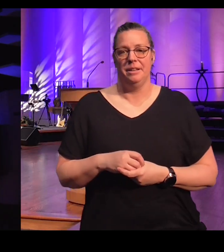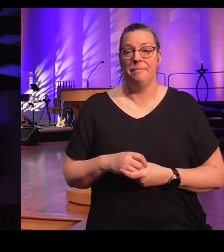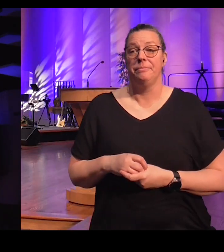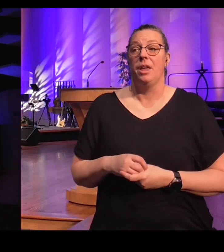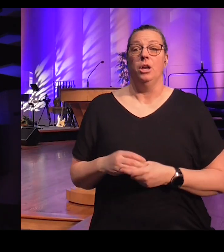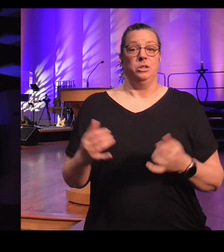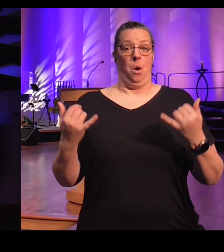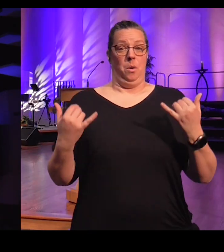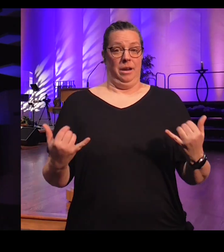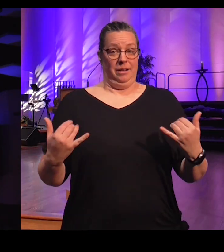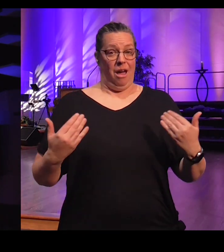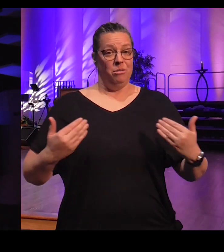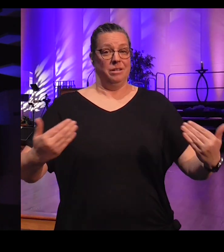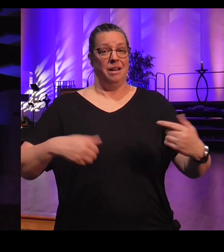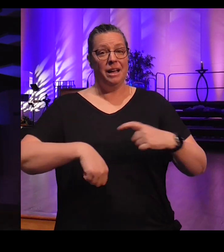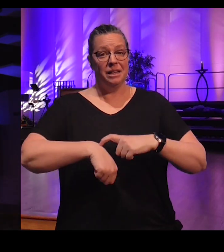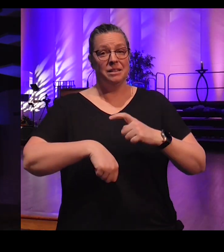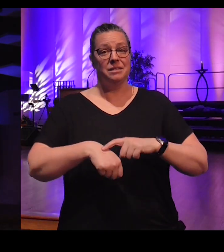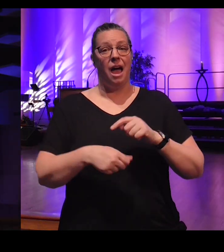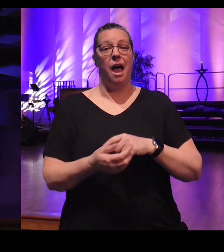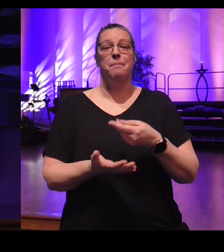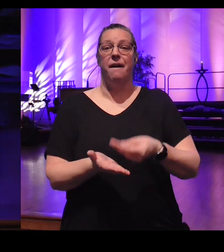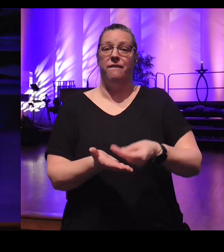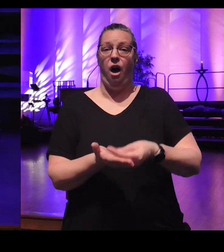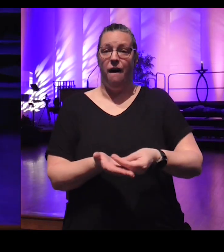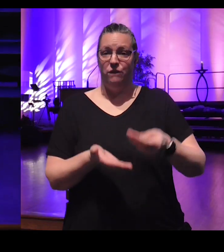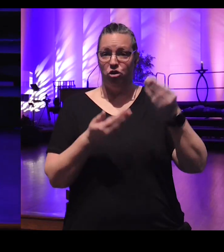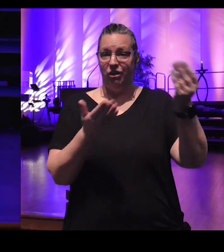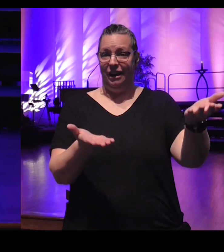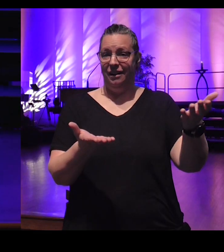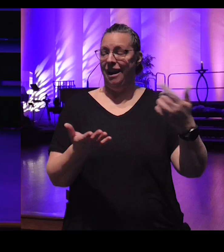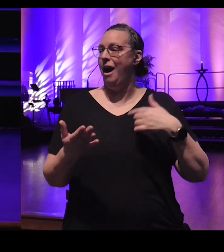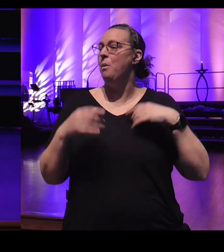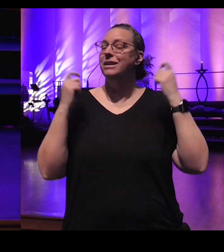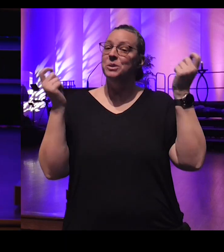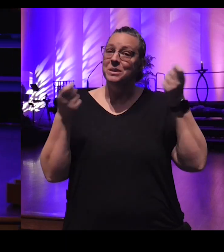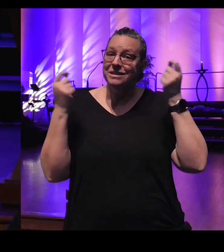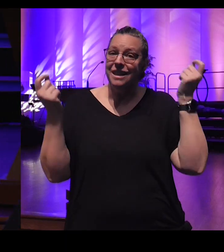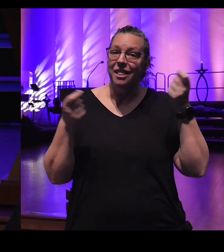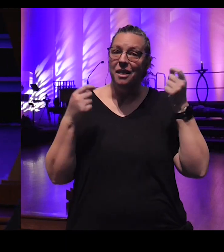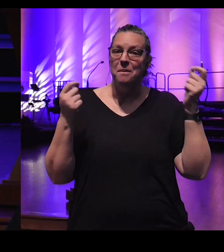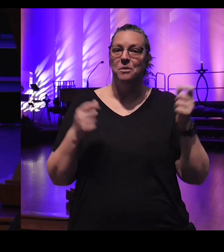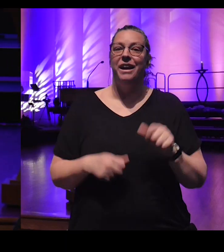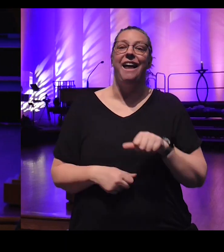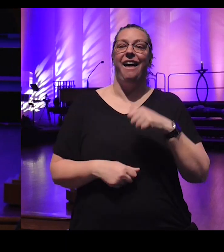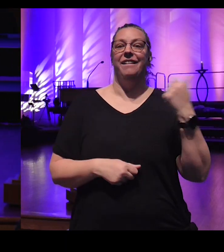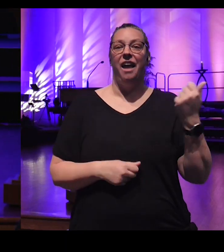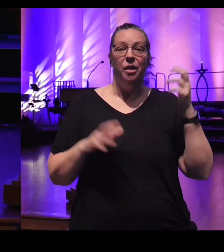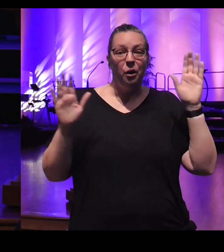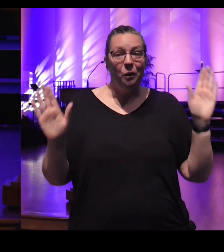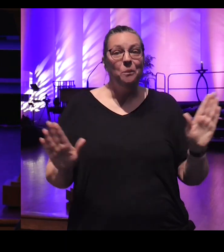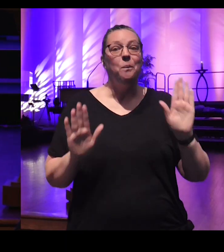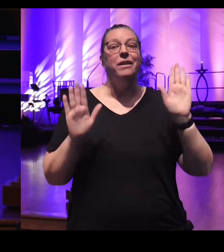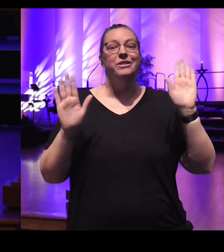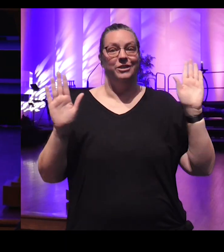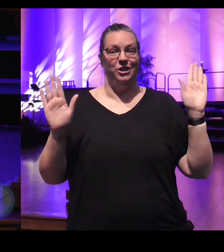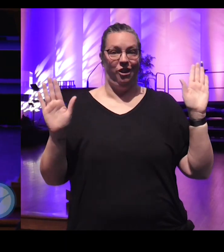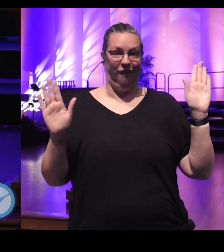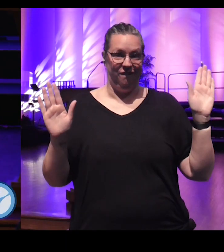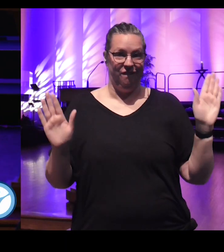Well, now we move into our time of offering, and I just want to celebrate another wonderful,